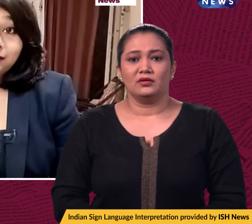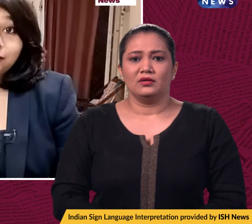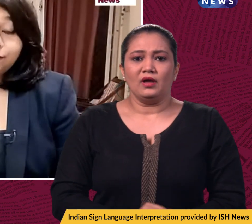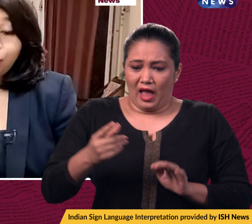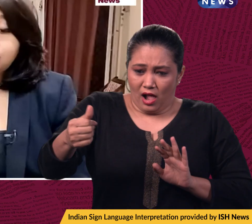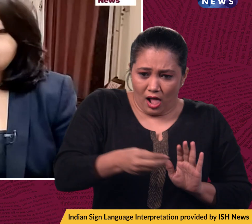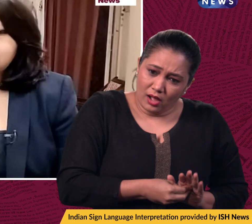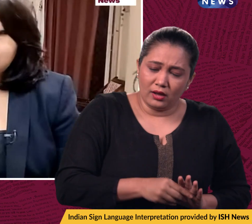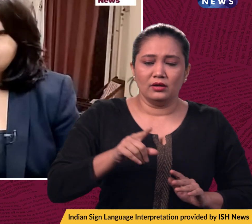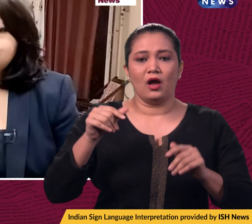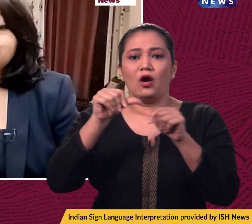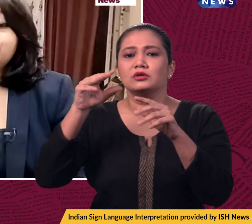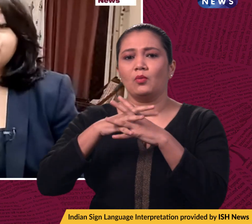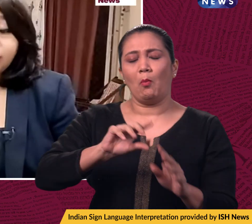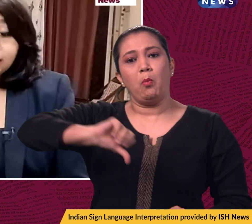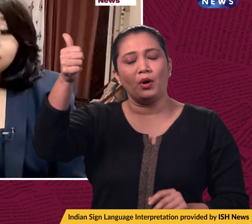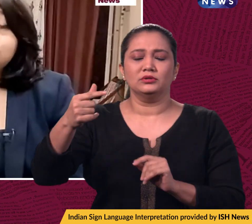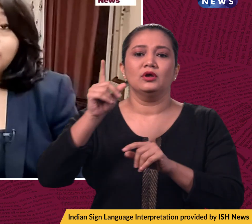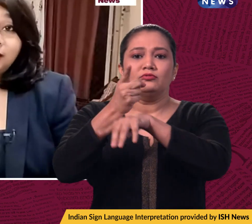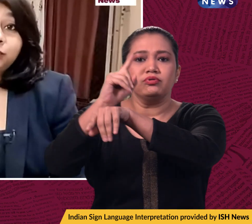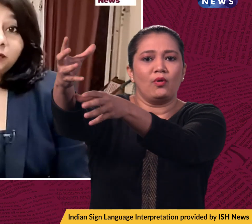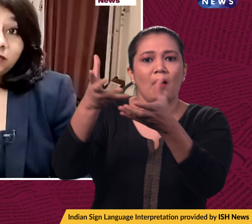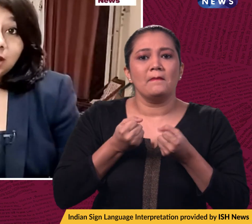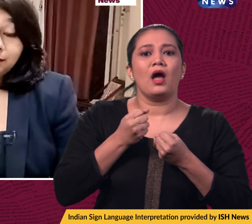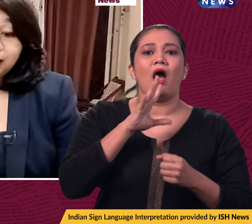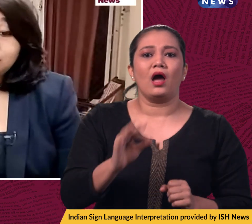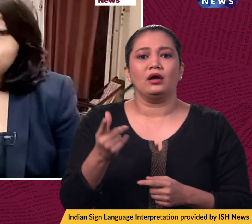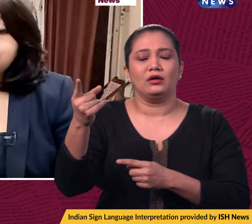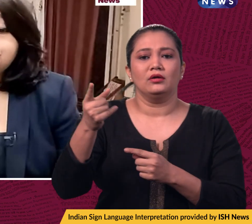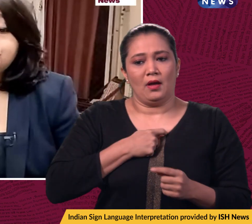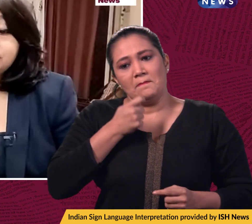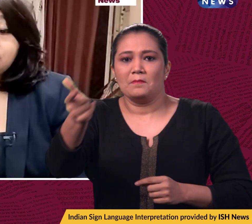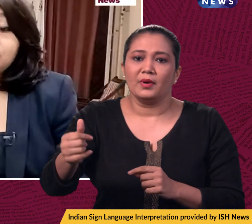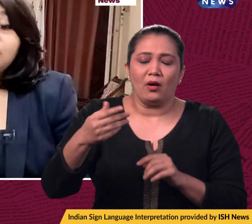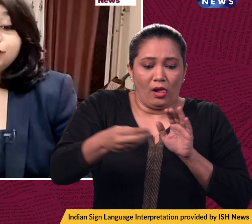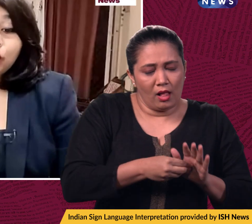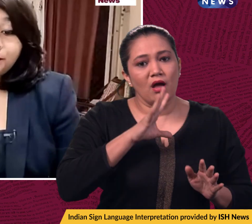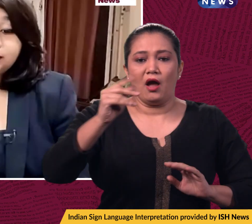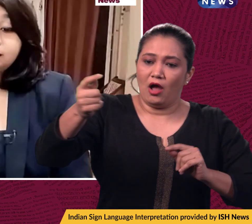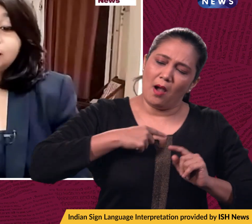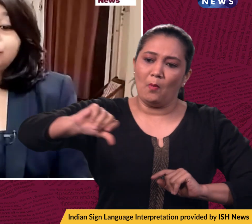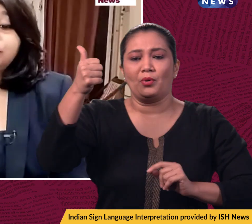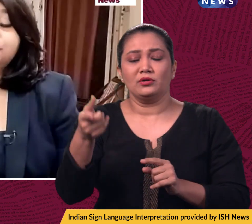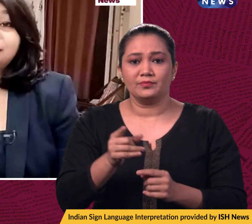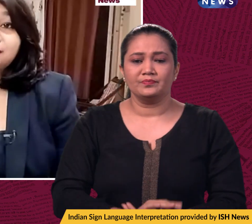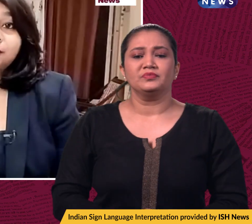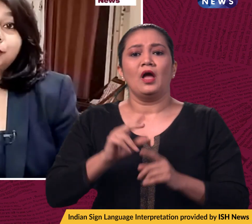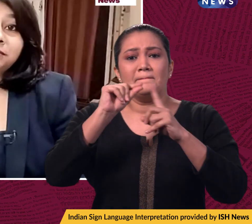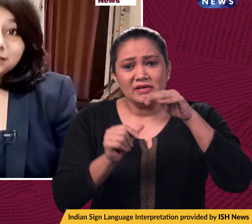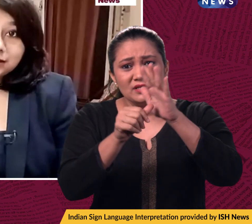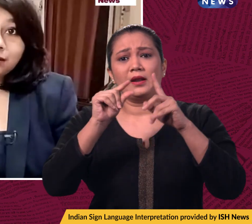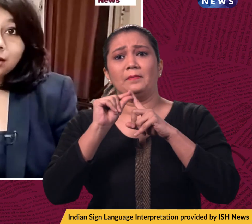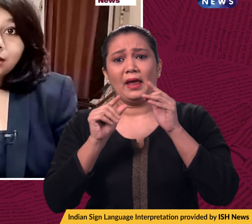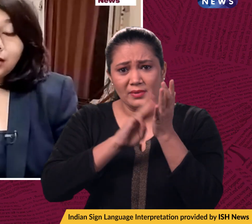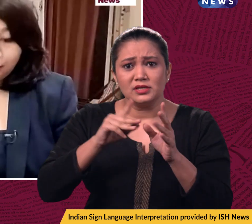a deal for Augusta Westland to provide 12 VVIP helicopters to India for top leaders, including the President,